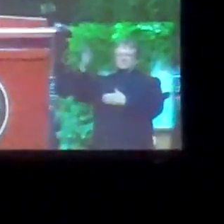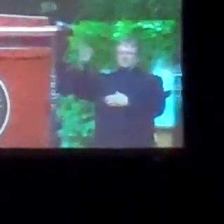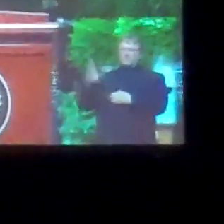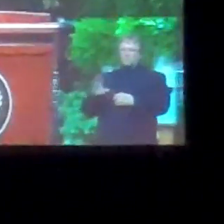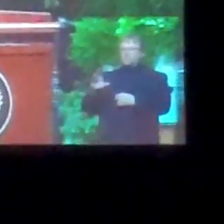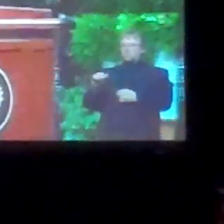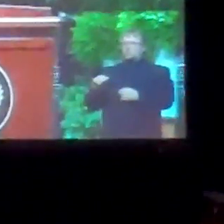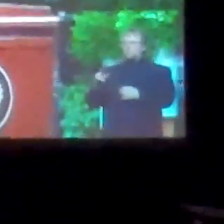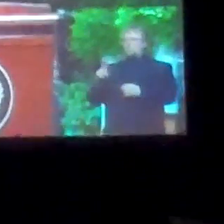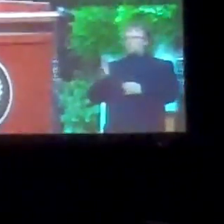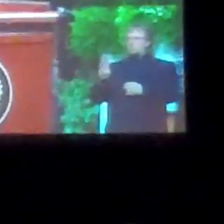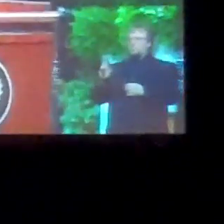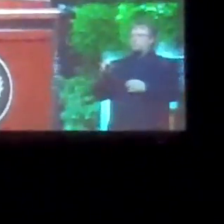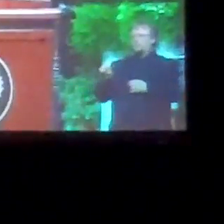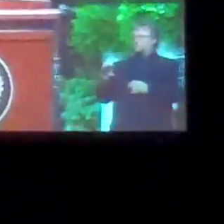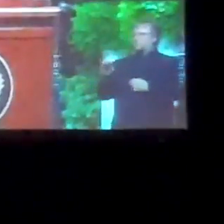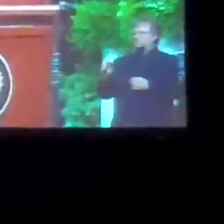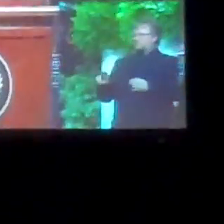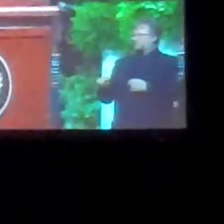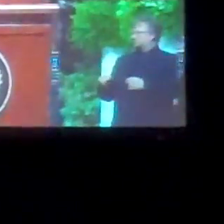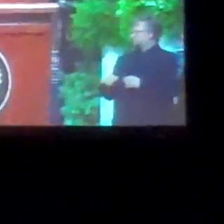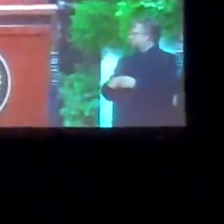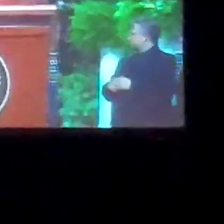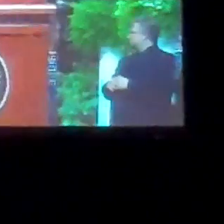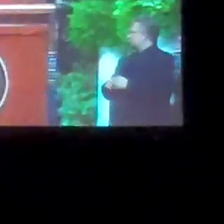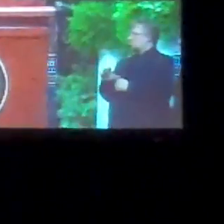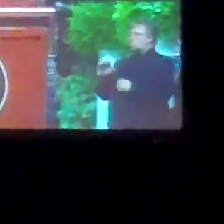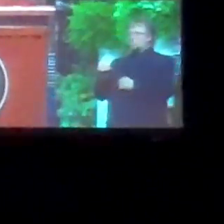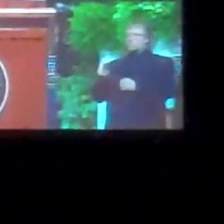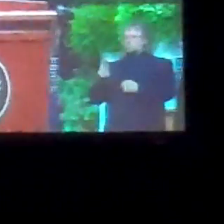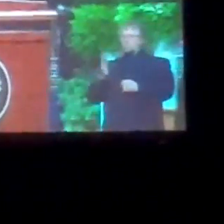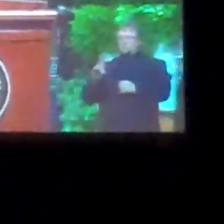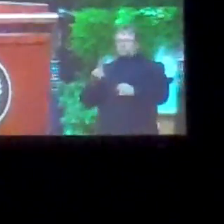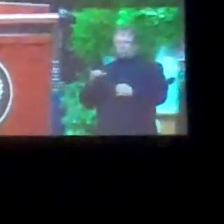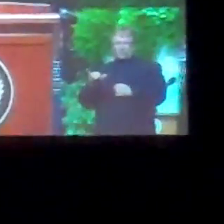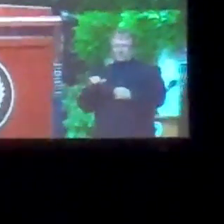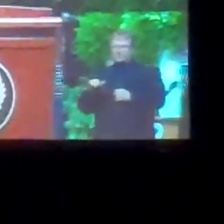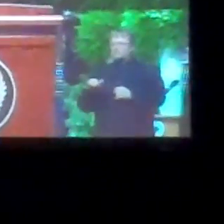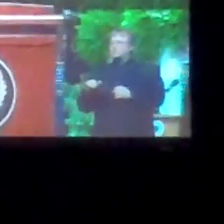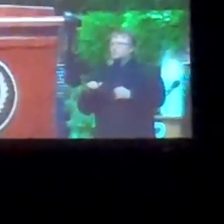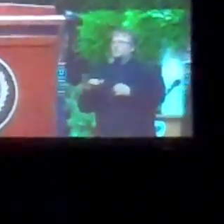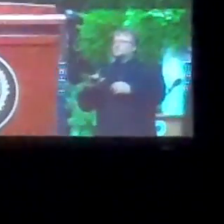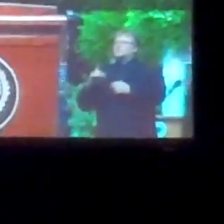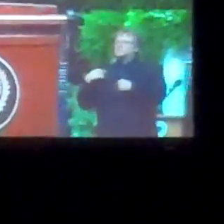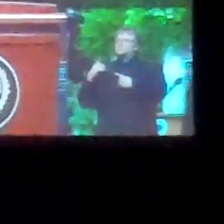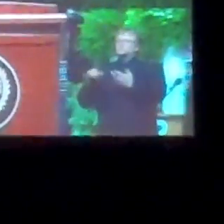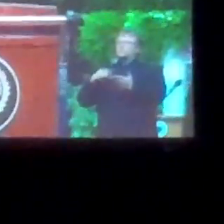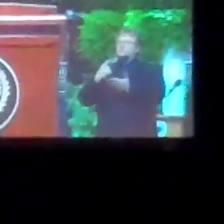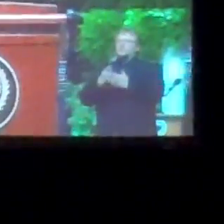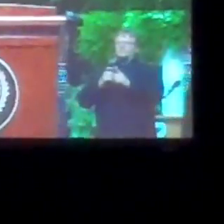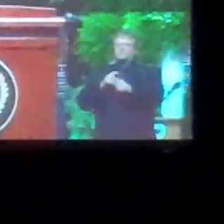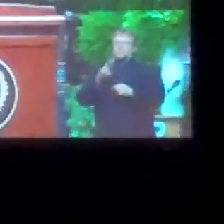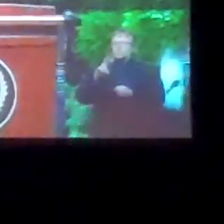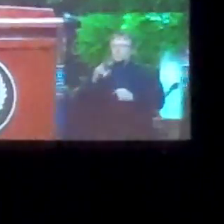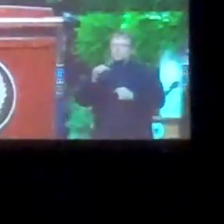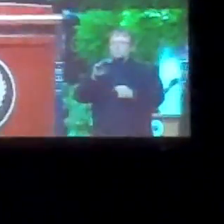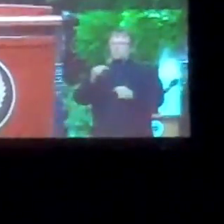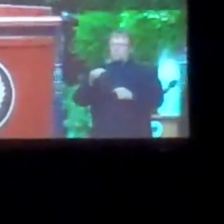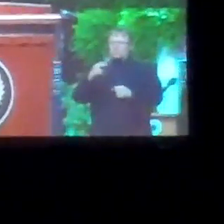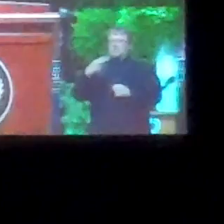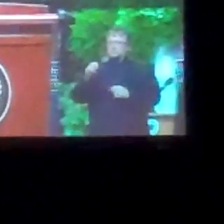Aubrey Blackwell. Aubrey has had an amazing journey since graduating from Ramona High School